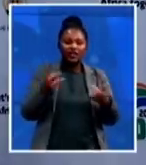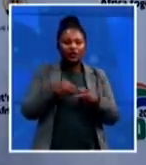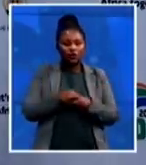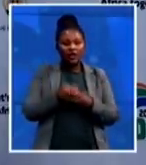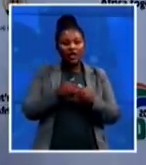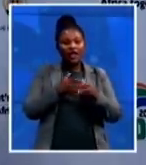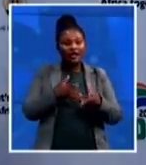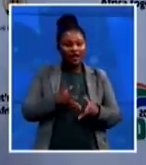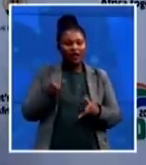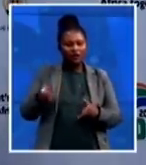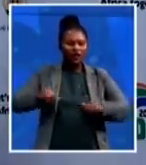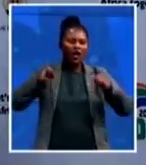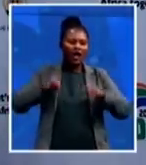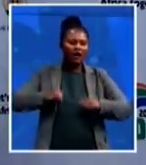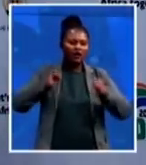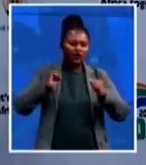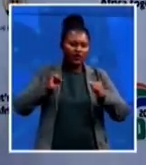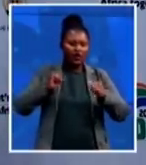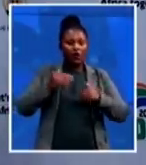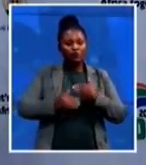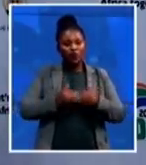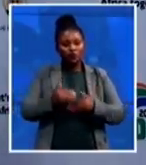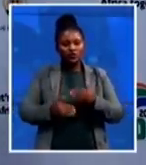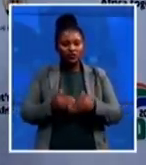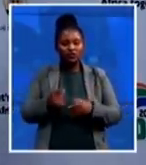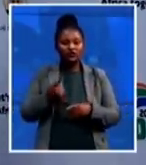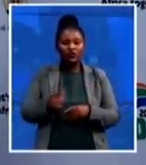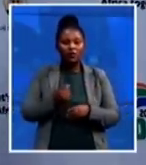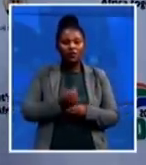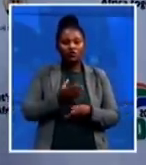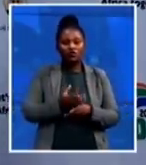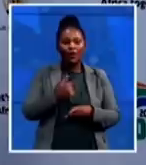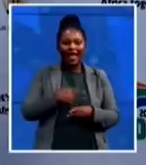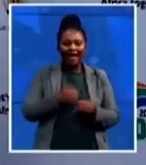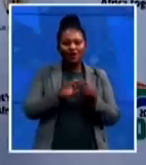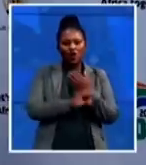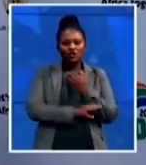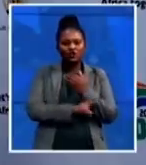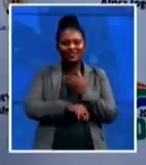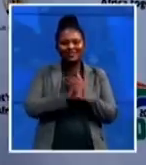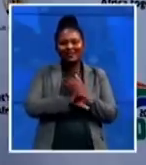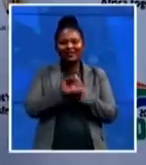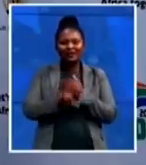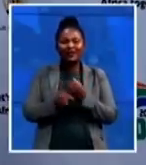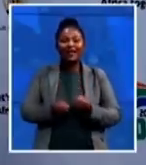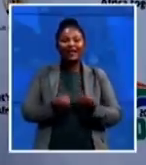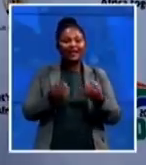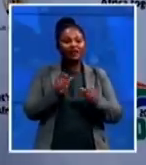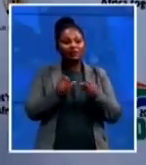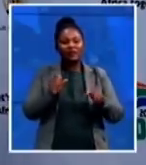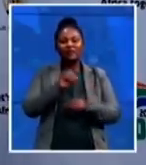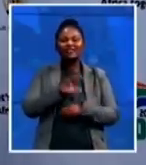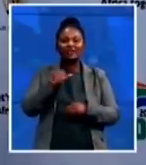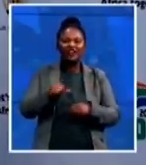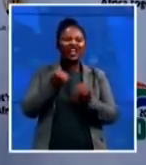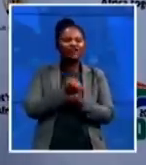process of ensuring that there's a constitution in this country which gives our people their freedom, even this freedom to march